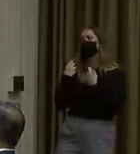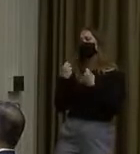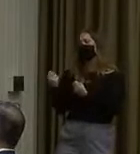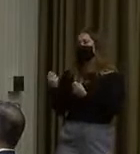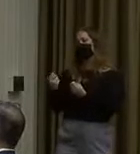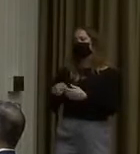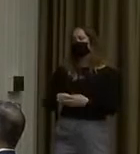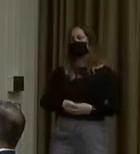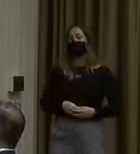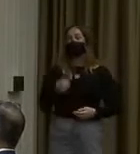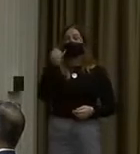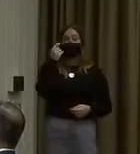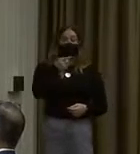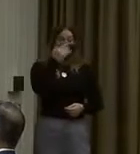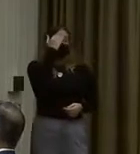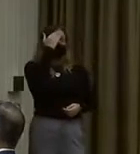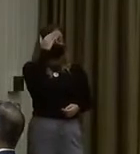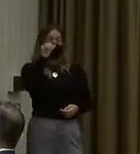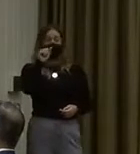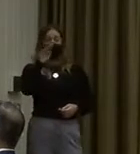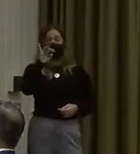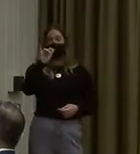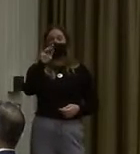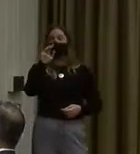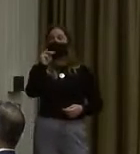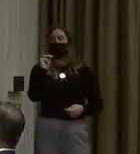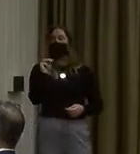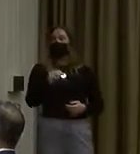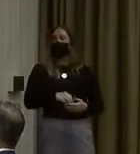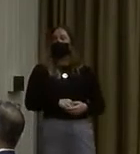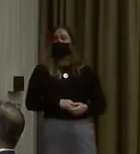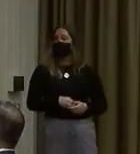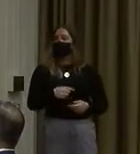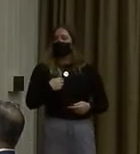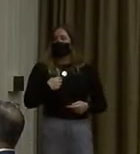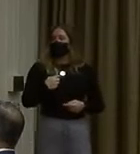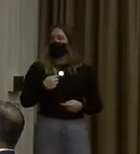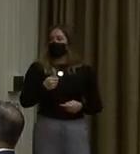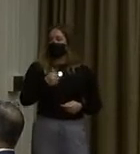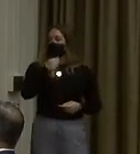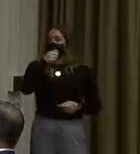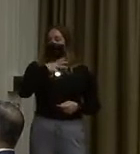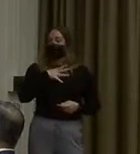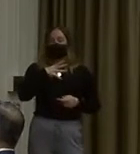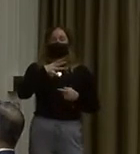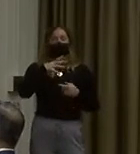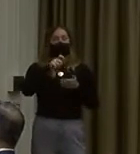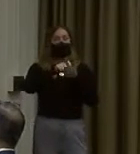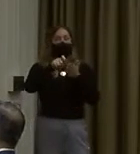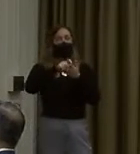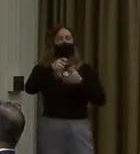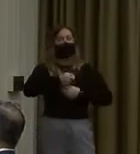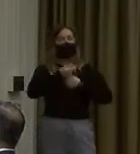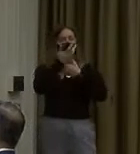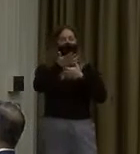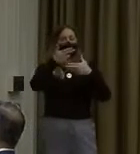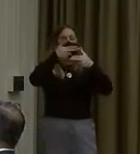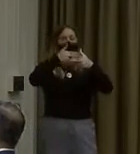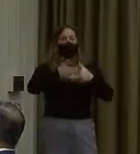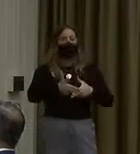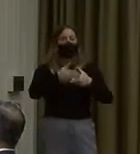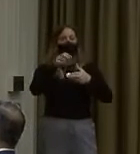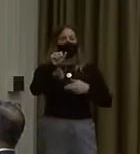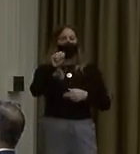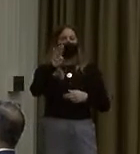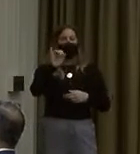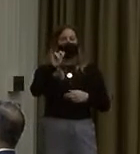are unfamiliar with ableism, Maria R. Plasios, I hope I'm pronouncing her name right, wrote a wonderful poem called Naming Ableism.